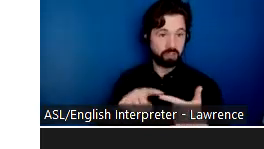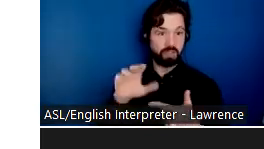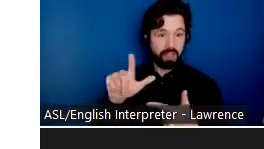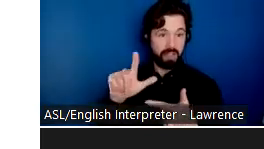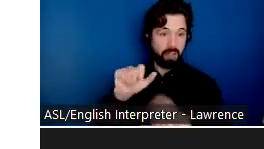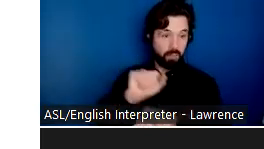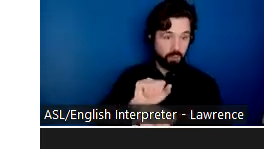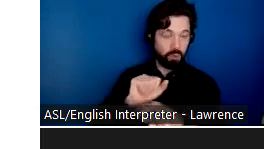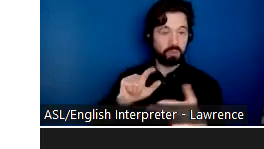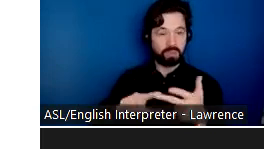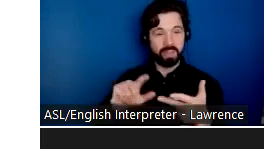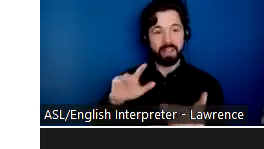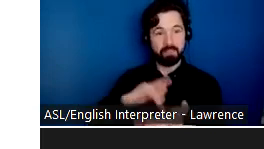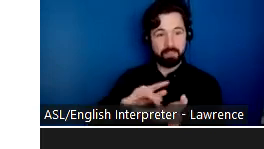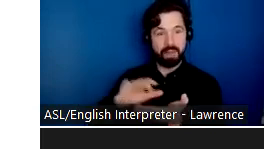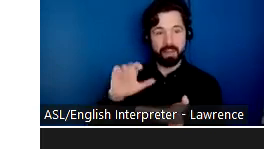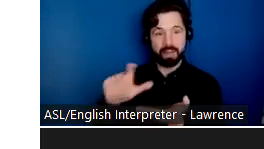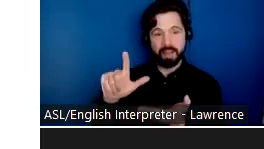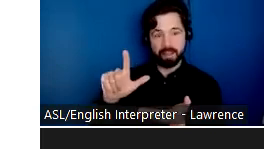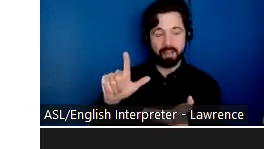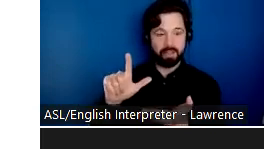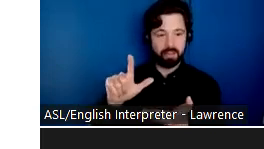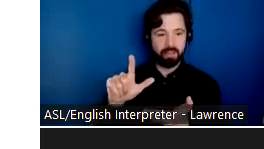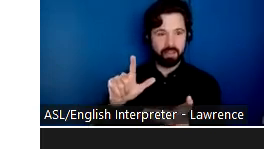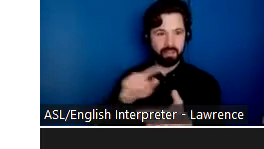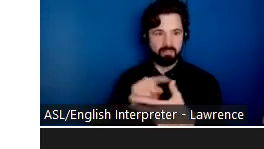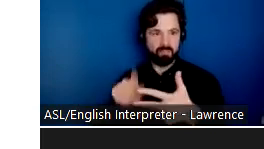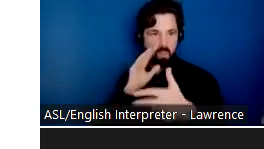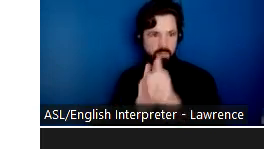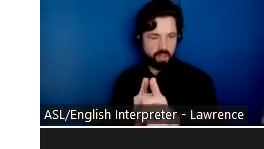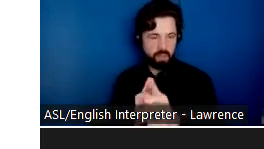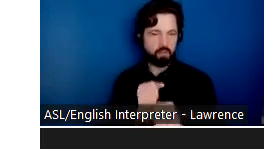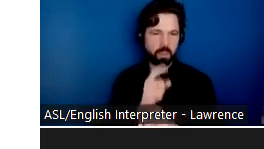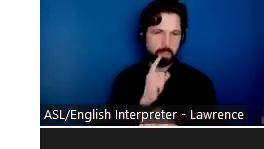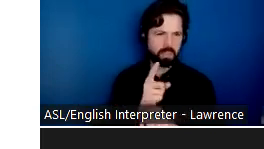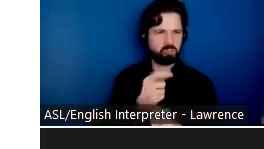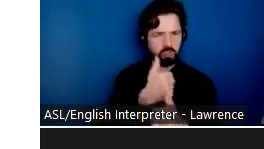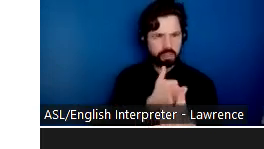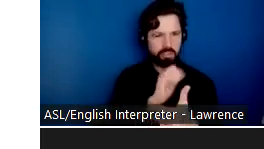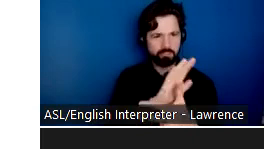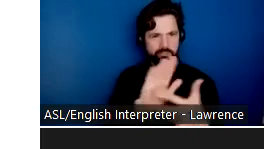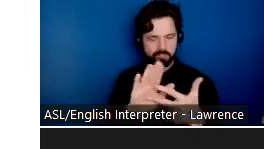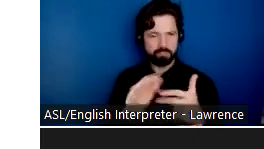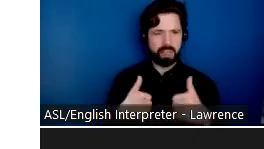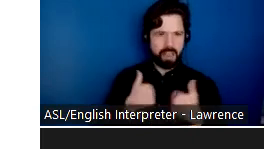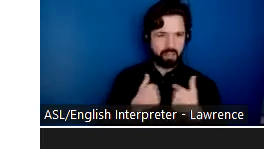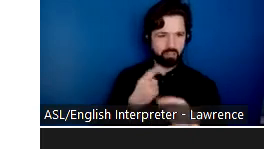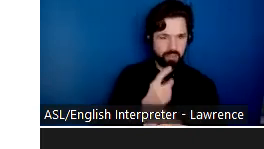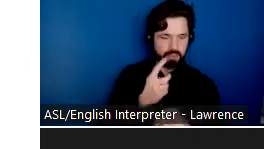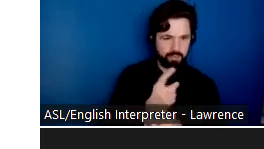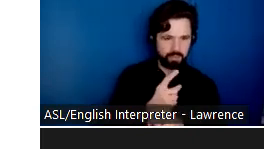It's important because we will have to make sure that address information is correct for these cases. Otherwise, we could see a lot